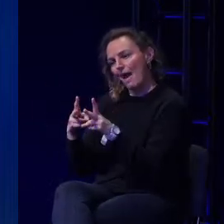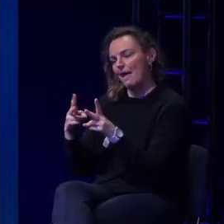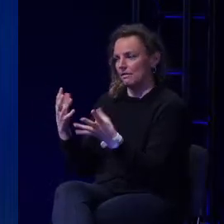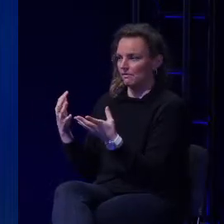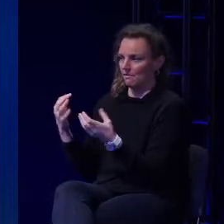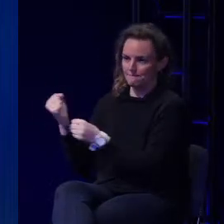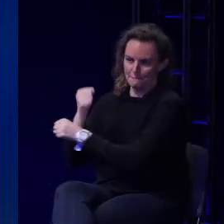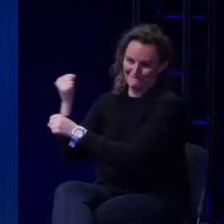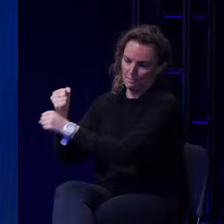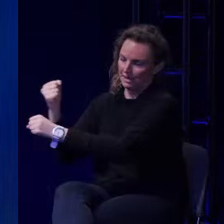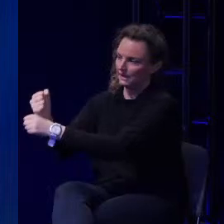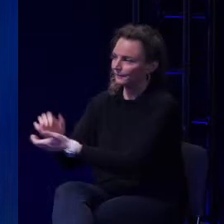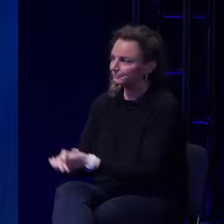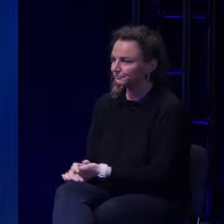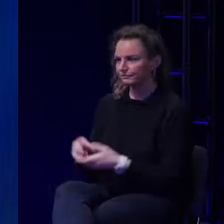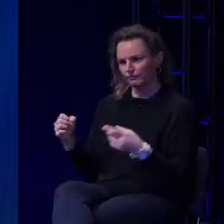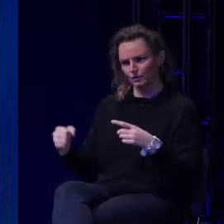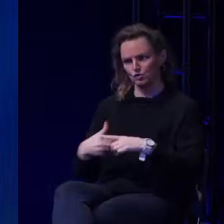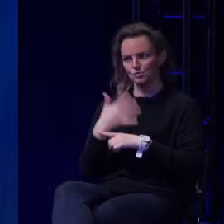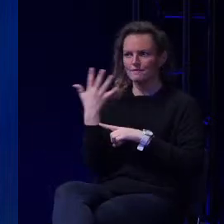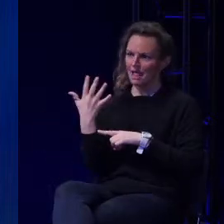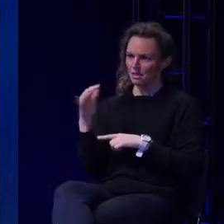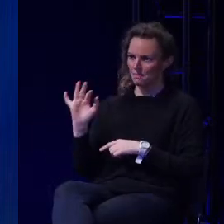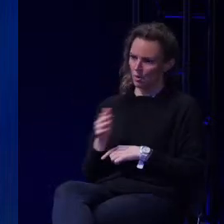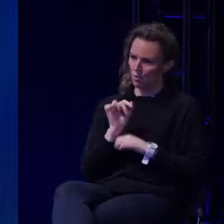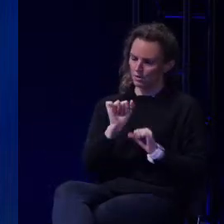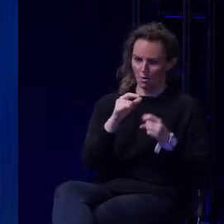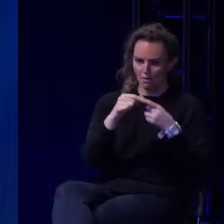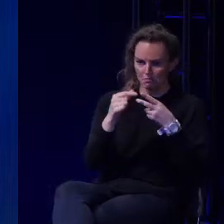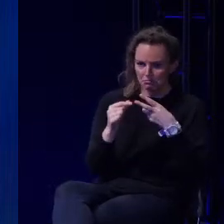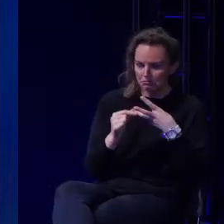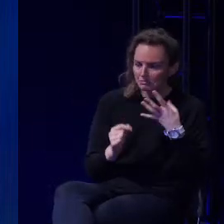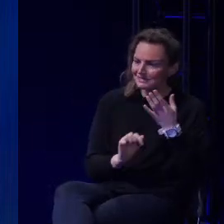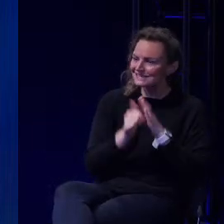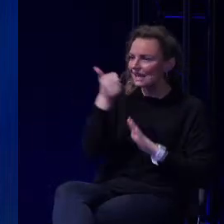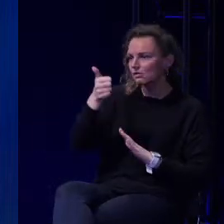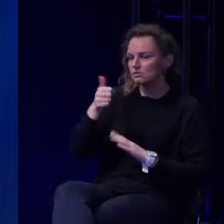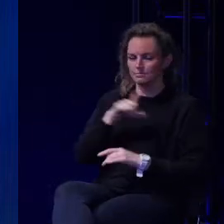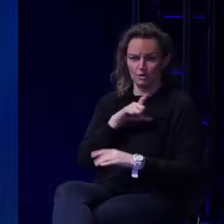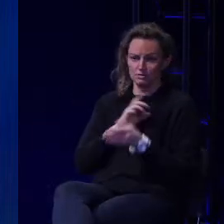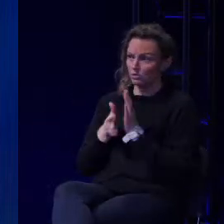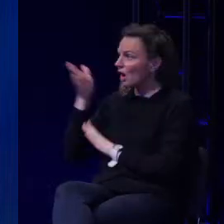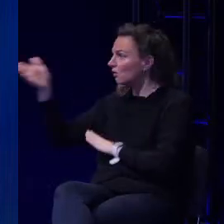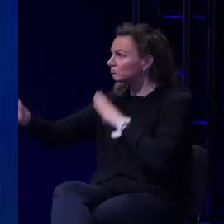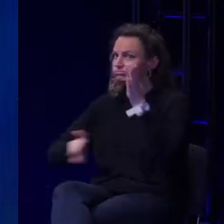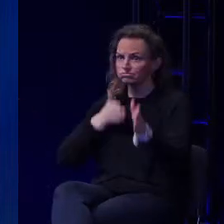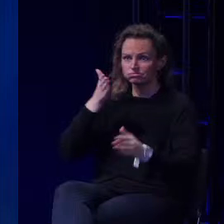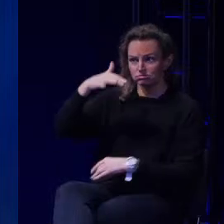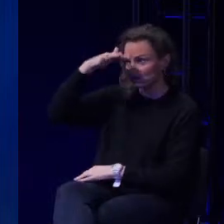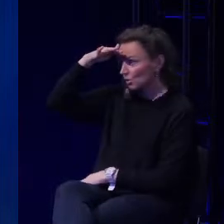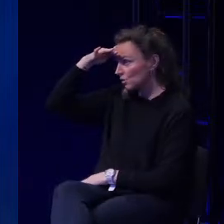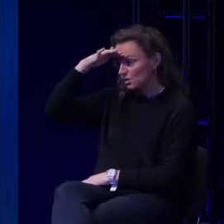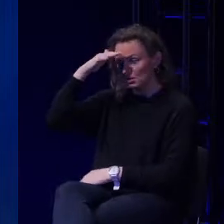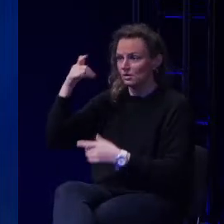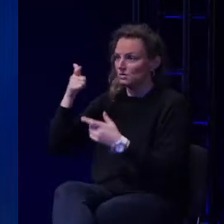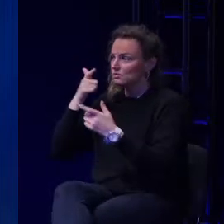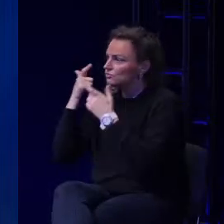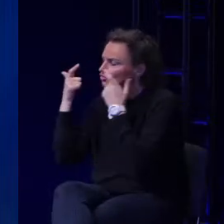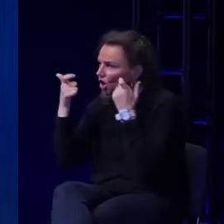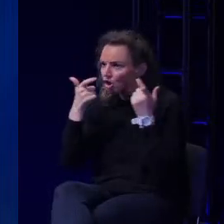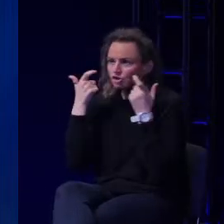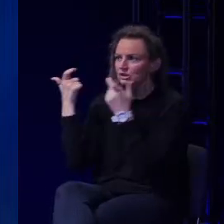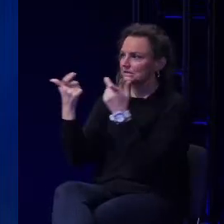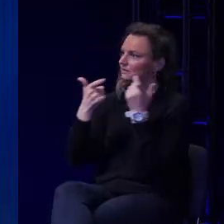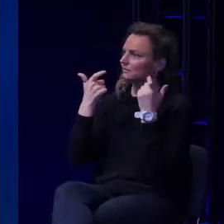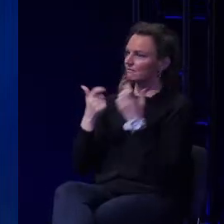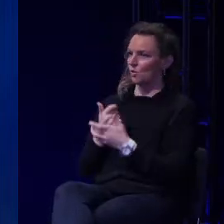You develop all those things if you're doing documentaries. You went searching for stories. You go. I'll have to talk